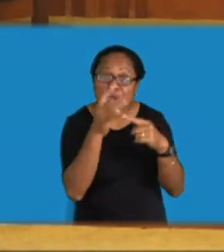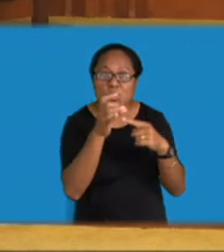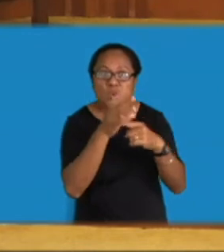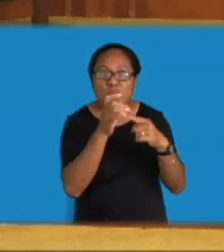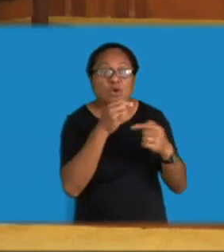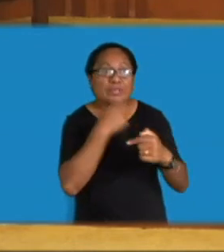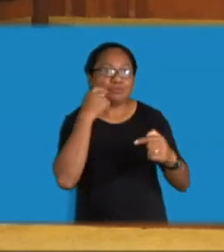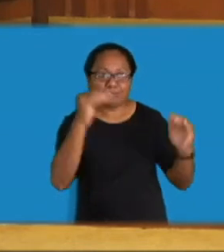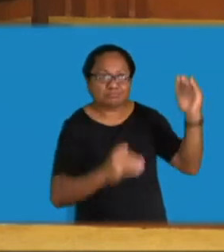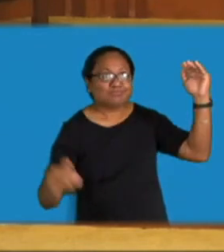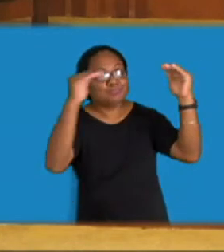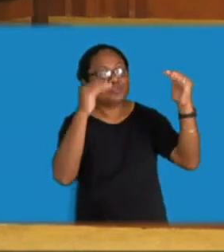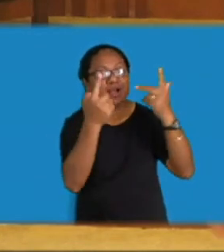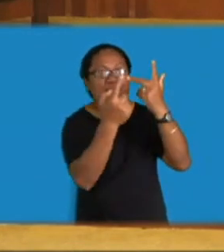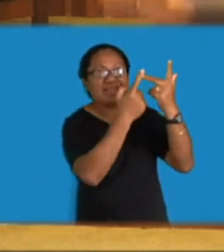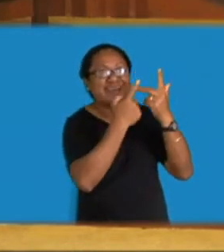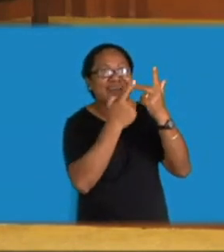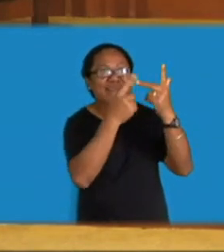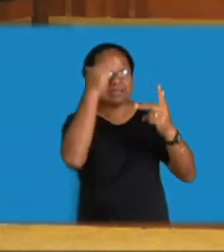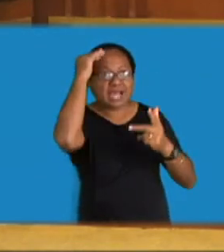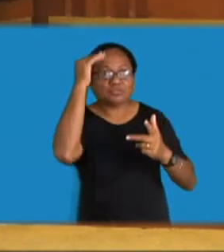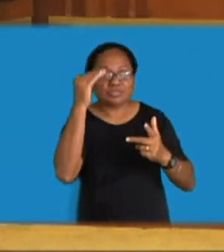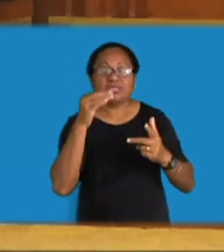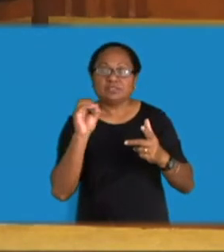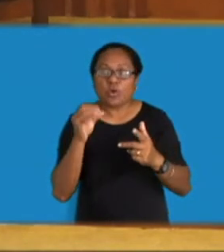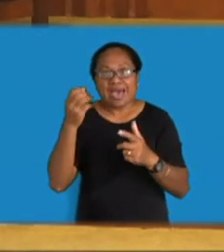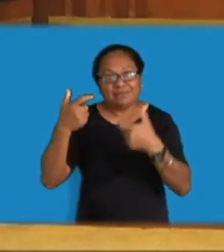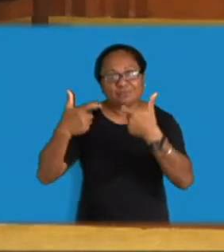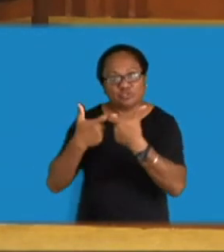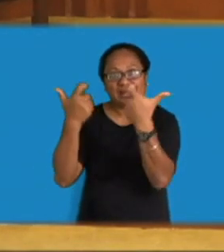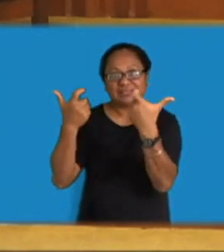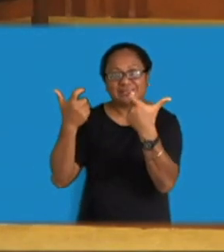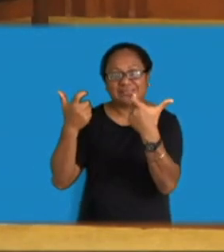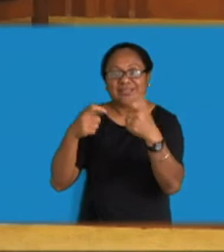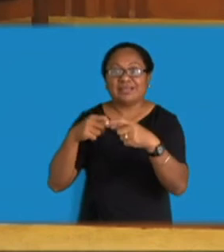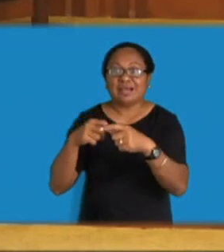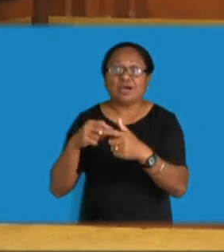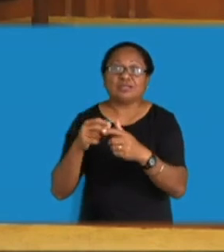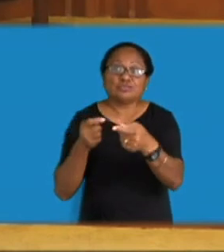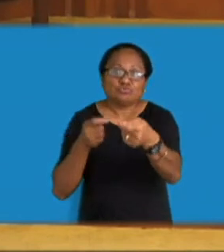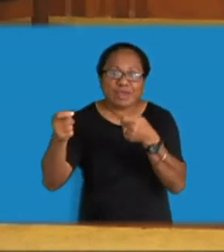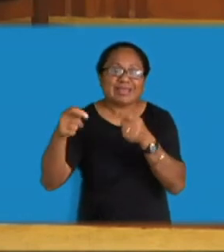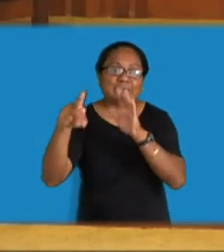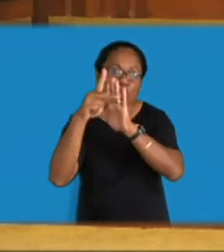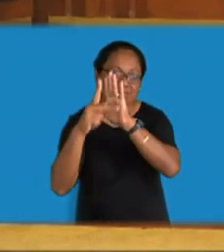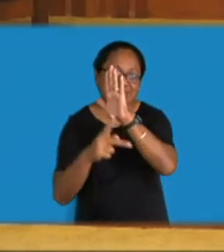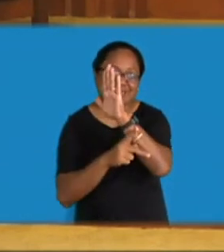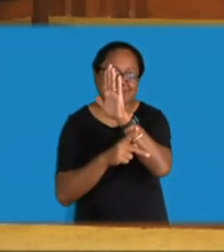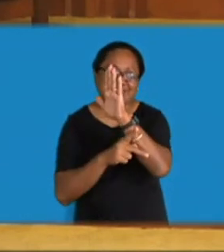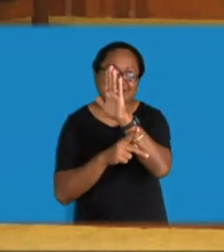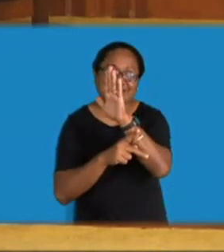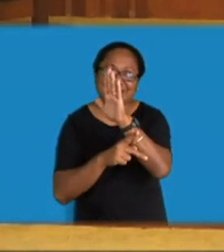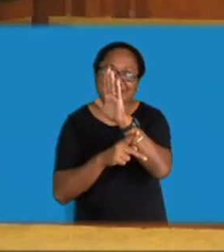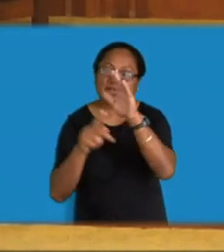important. So really, Madam Speaker, there are strains on our trade policy framework.